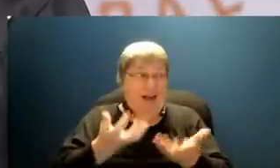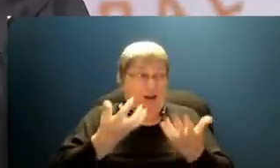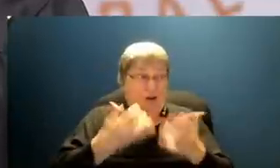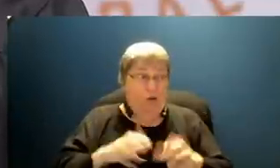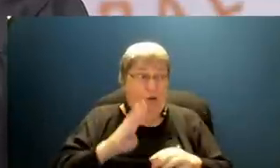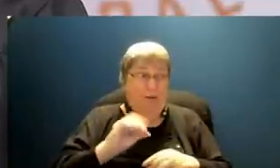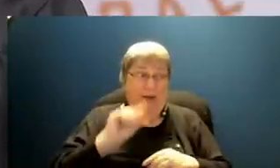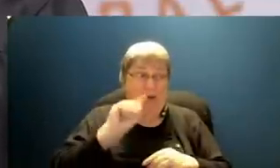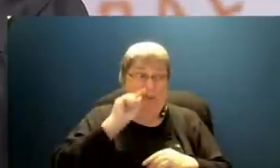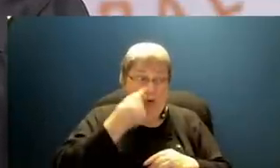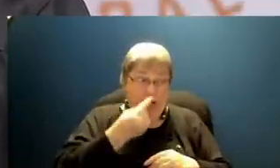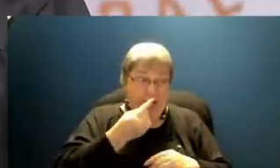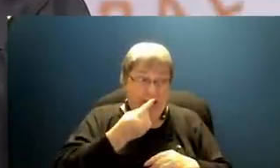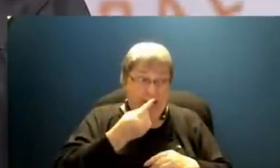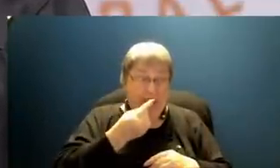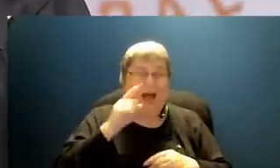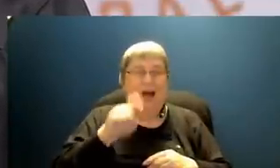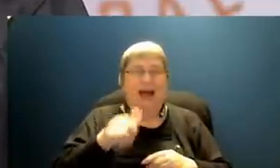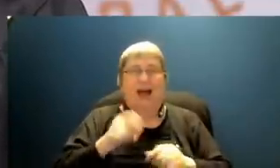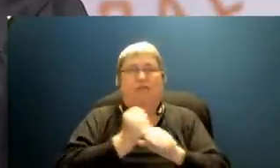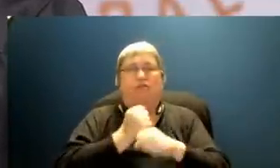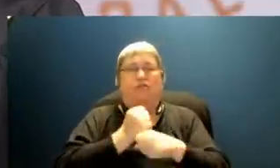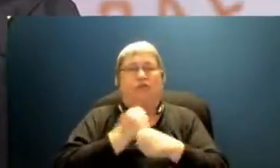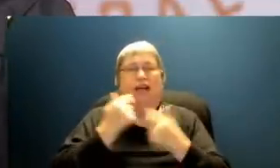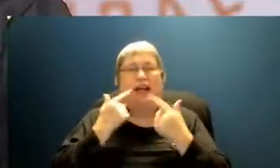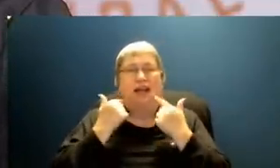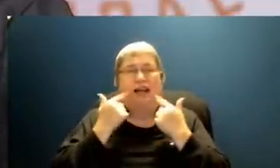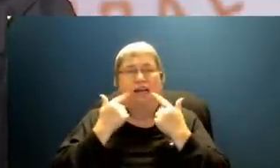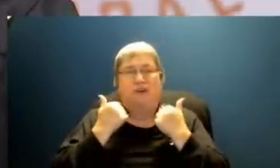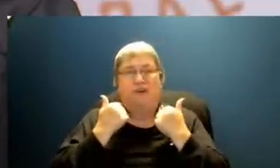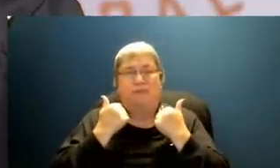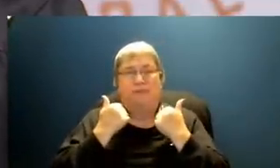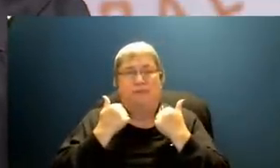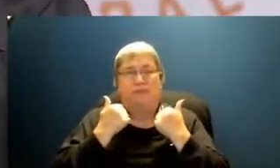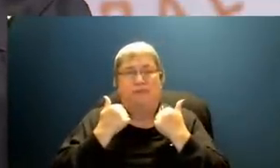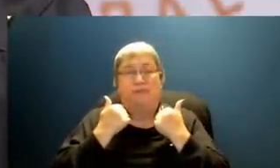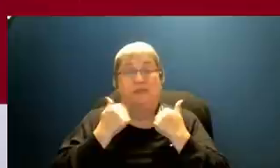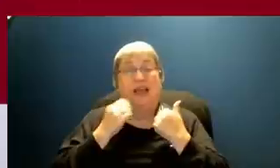have to create laughter, especially in the tough times.